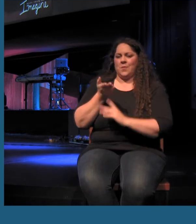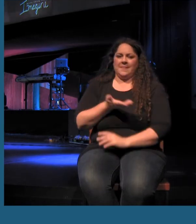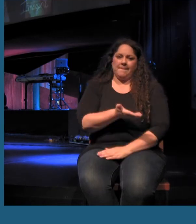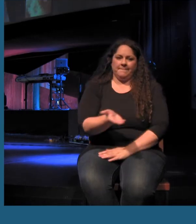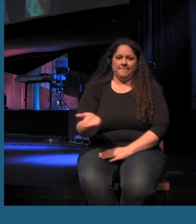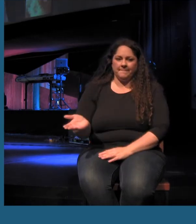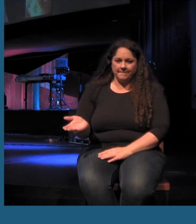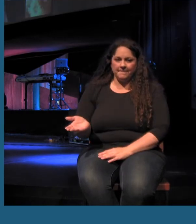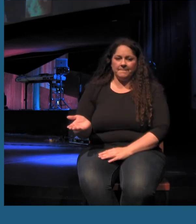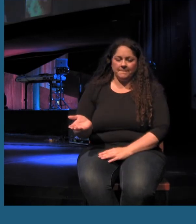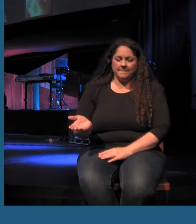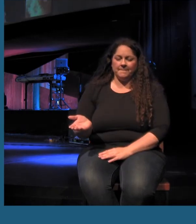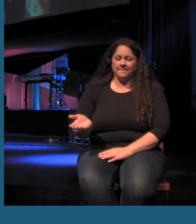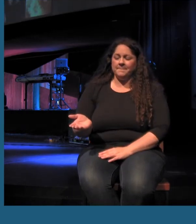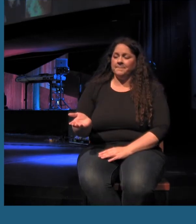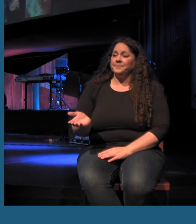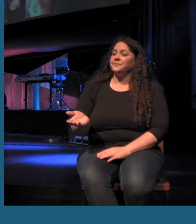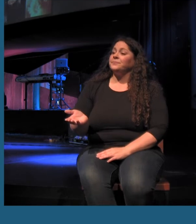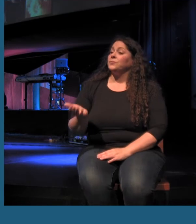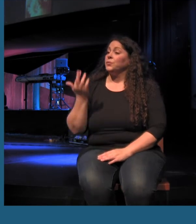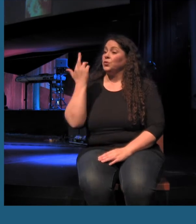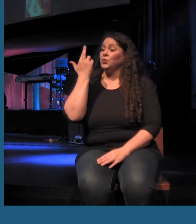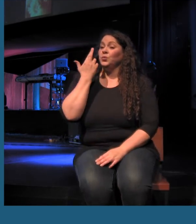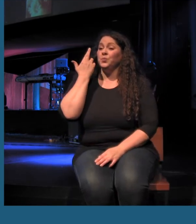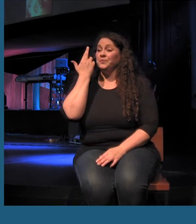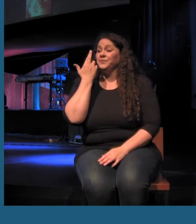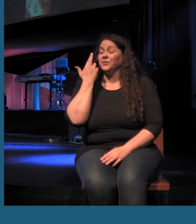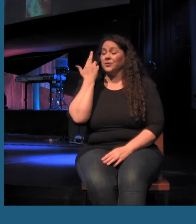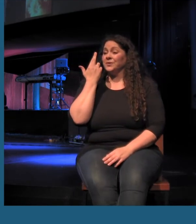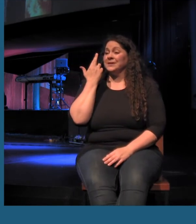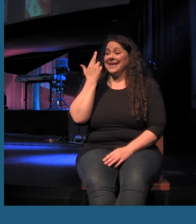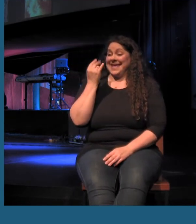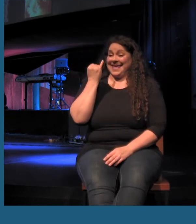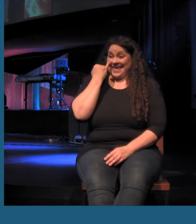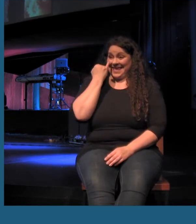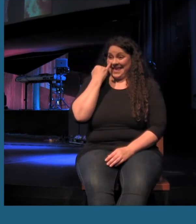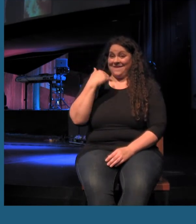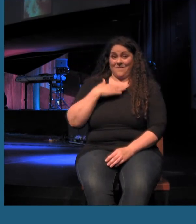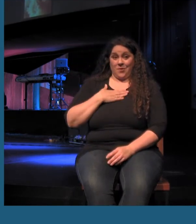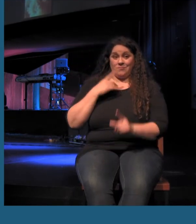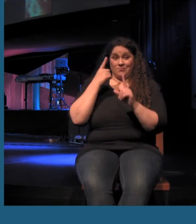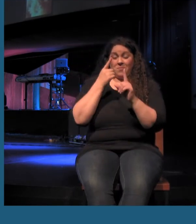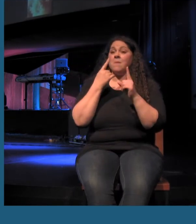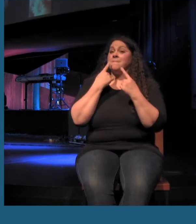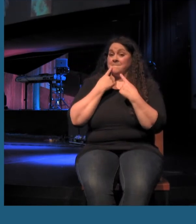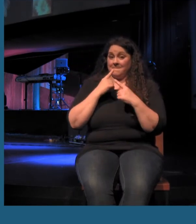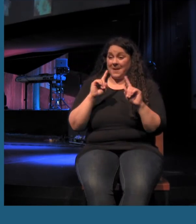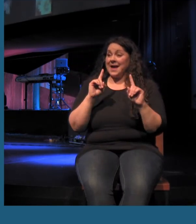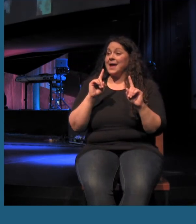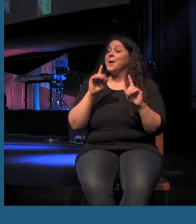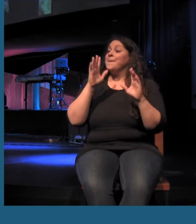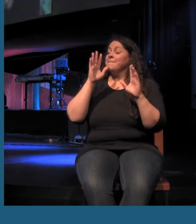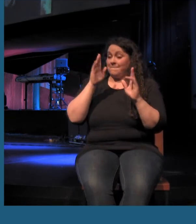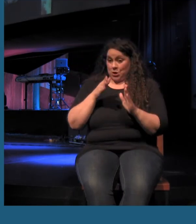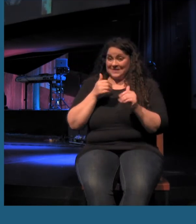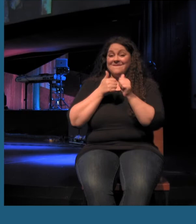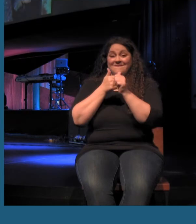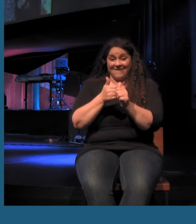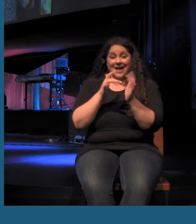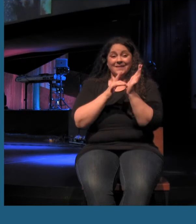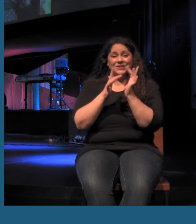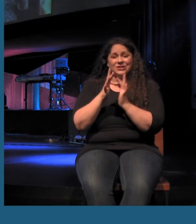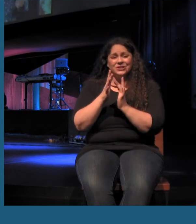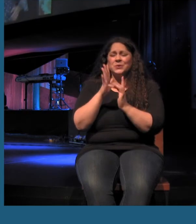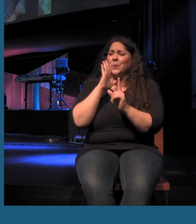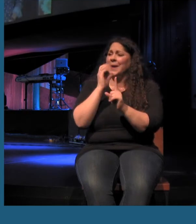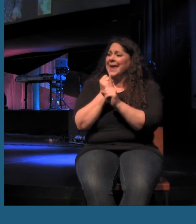The reason why, if we accomplish this, When a person chooses to follow Jesus, it